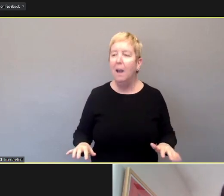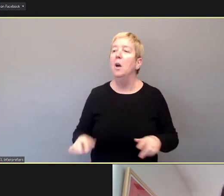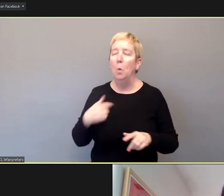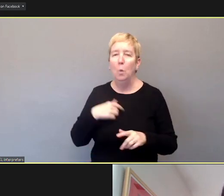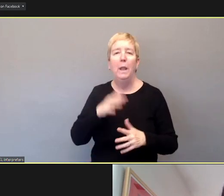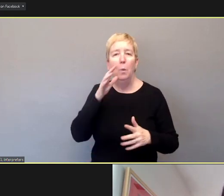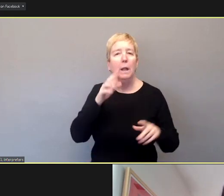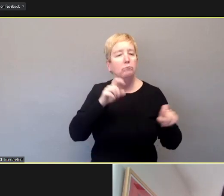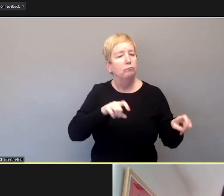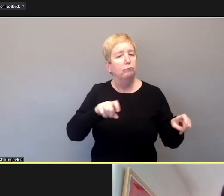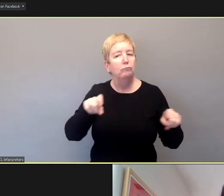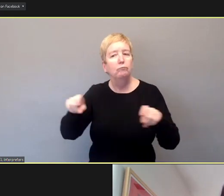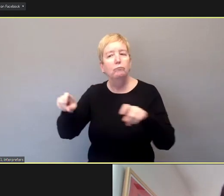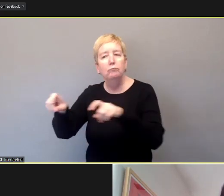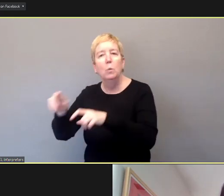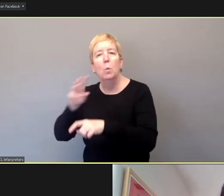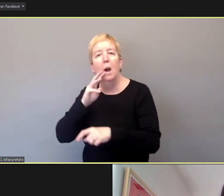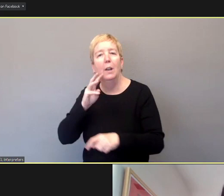the state.